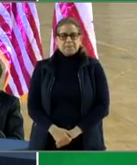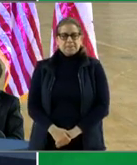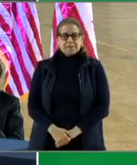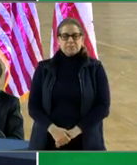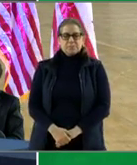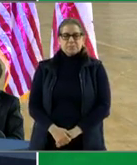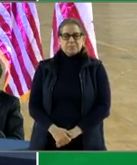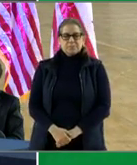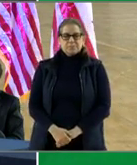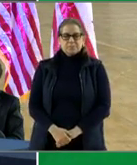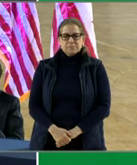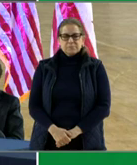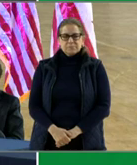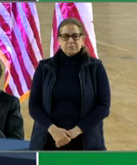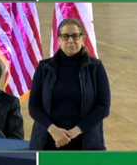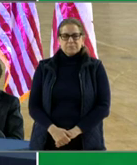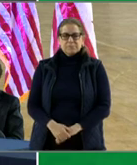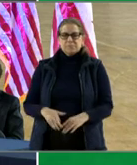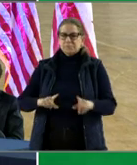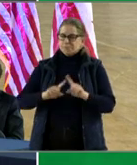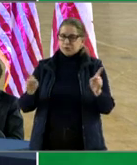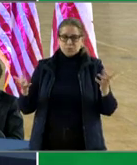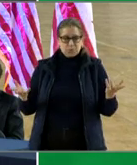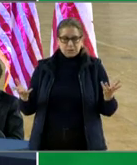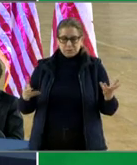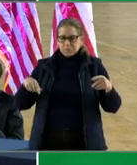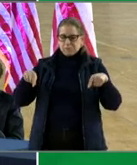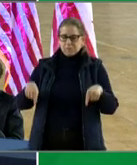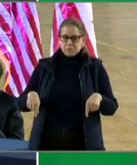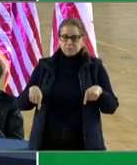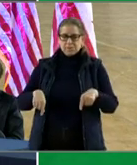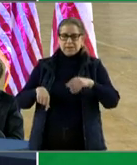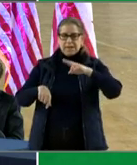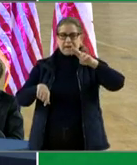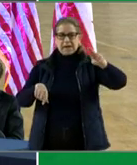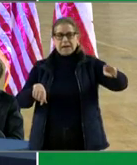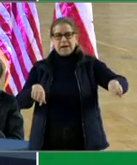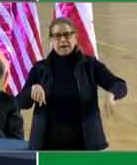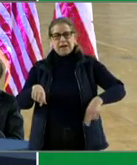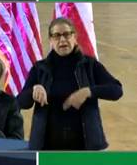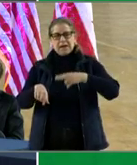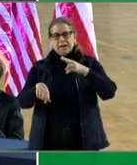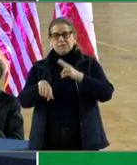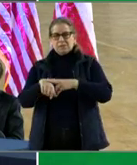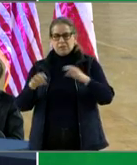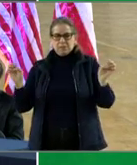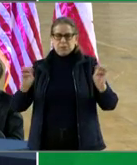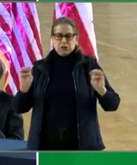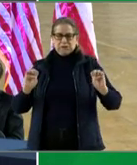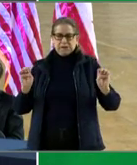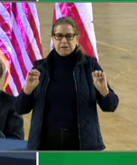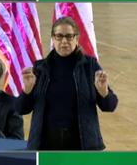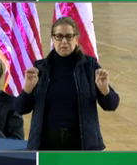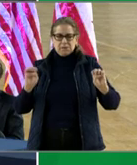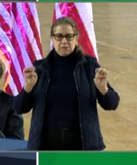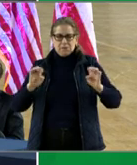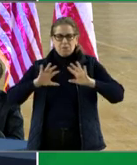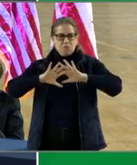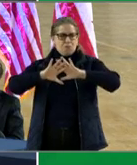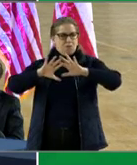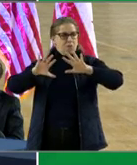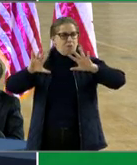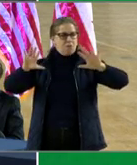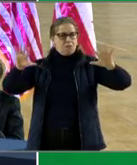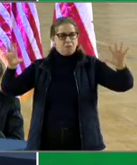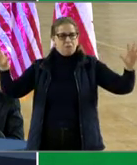this is a nationwide emergency, and I don't know that stockpile has been tested. Disasters typically happen in one